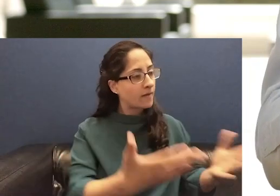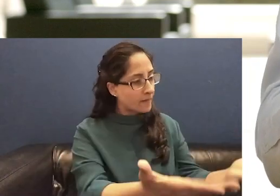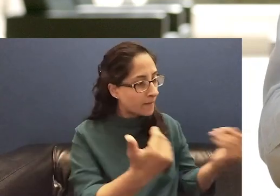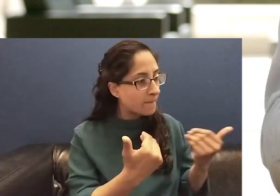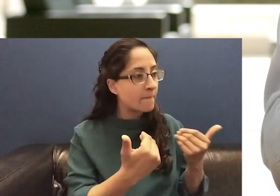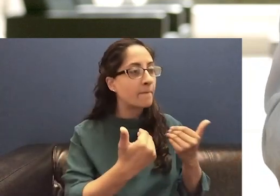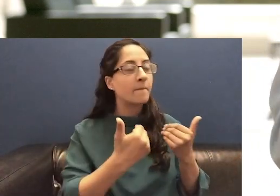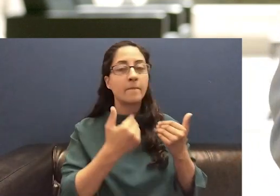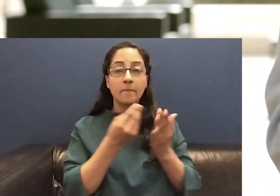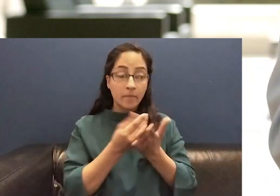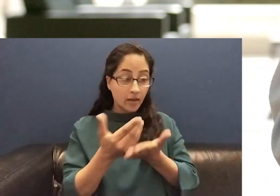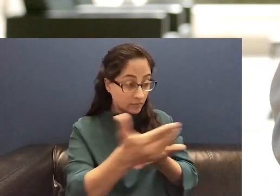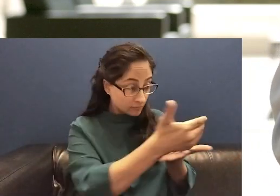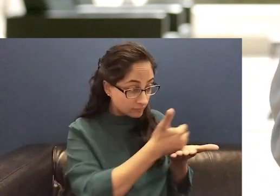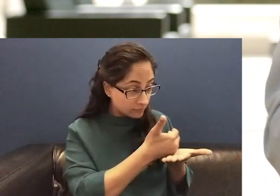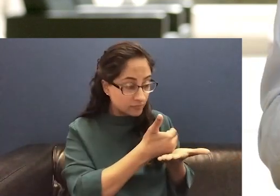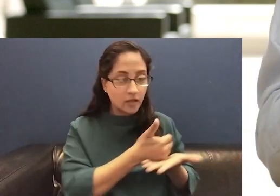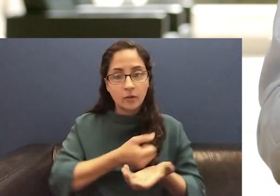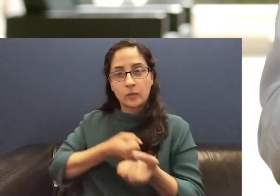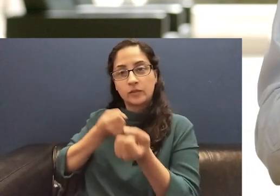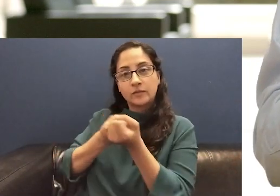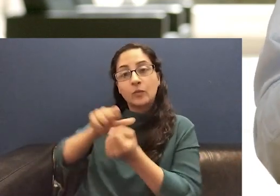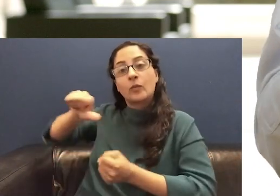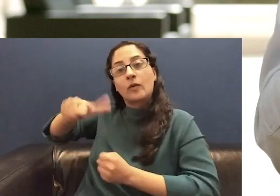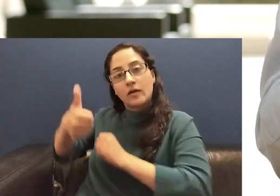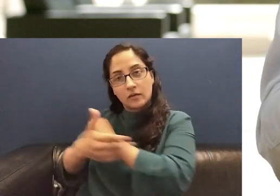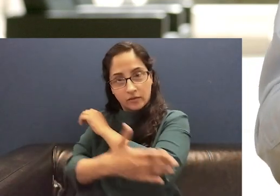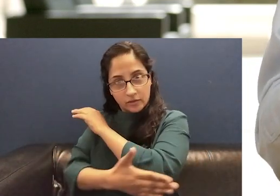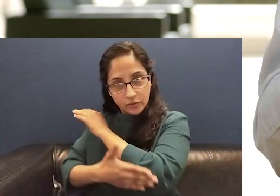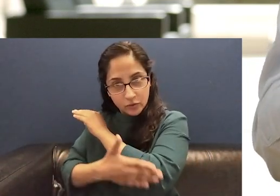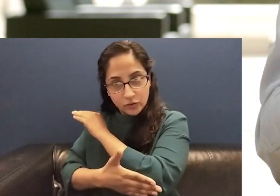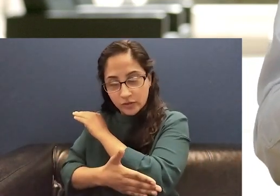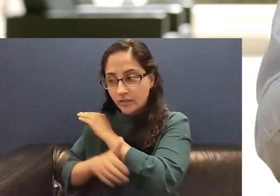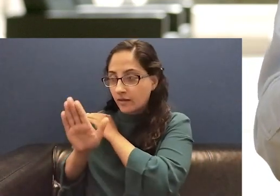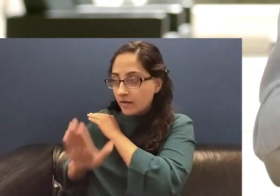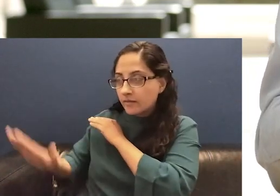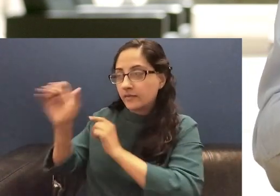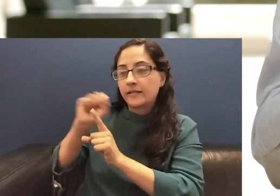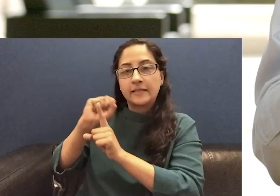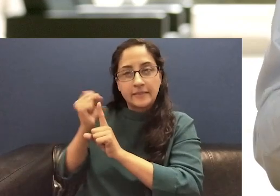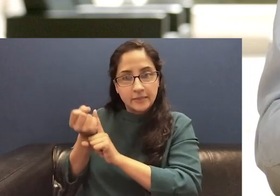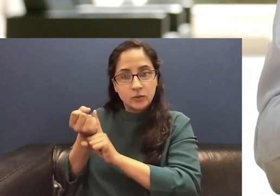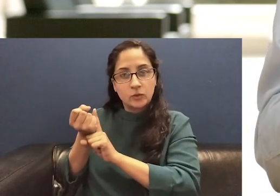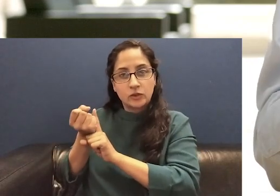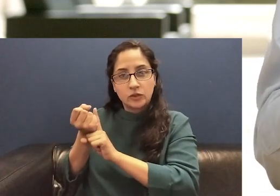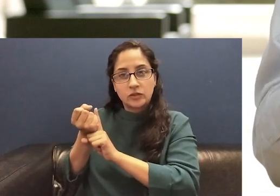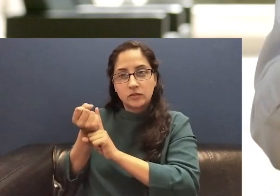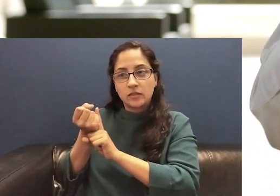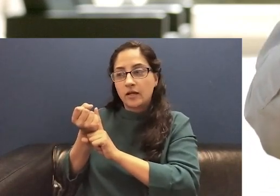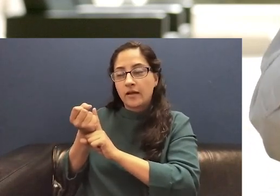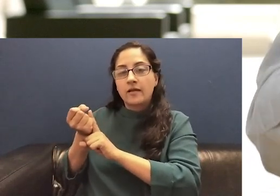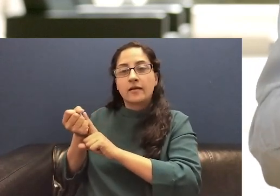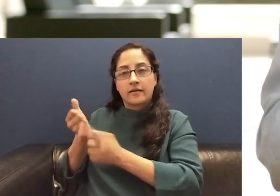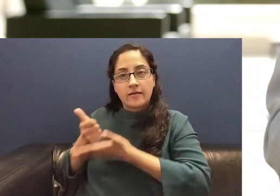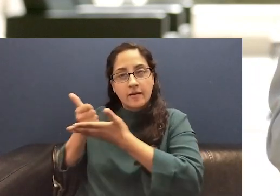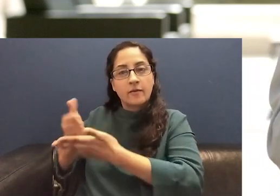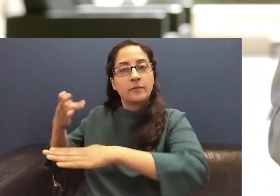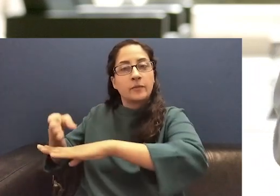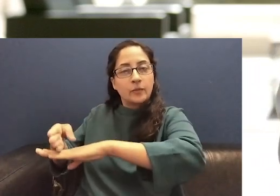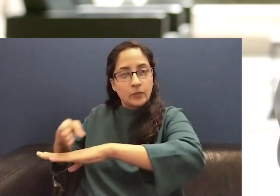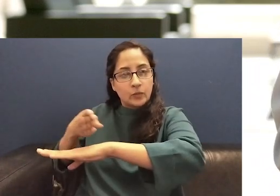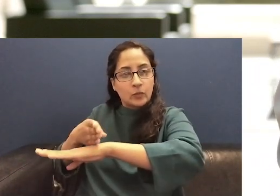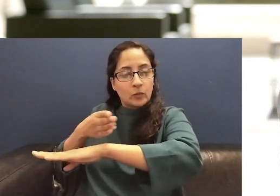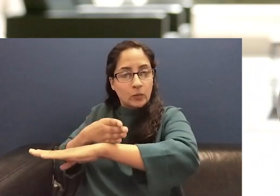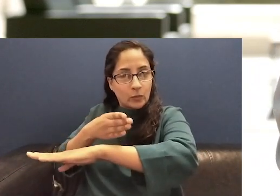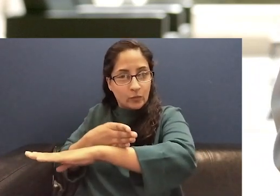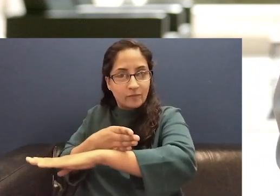emerge from the pandemic, that we might be able to look to the future with a bit of confidence and hope here, and really try to inspire that same